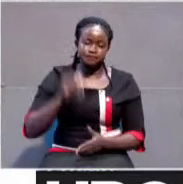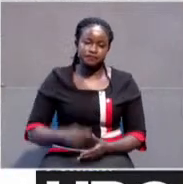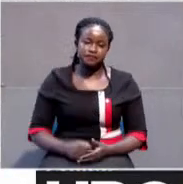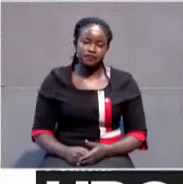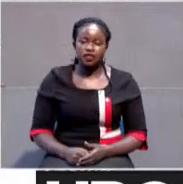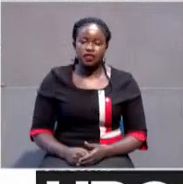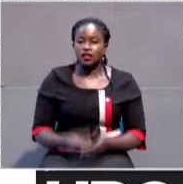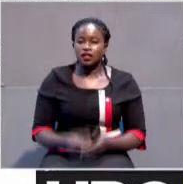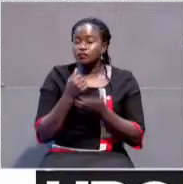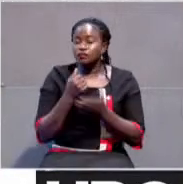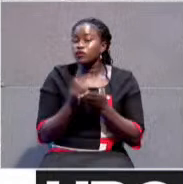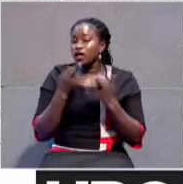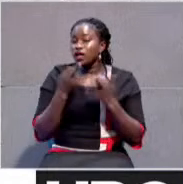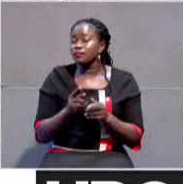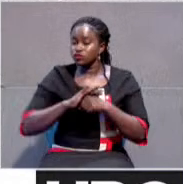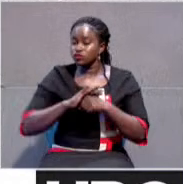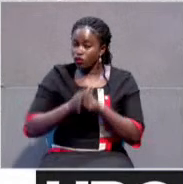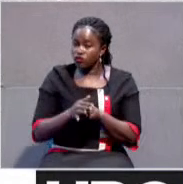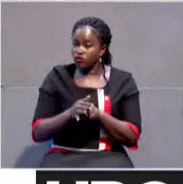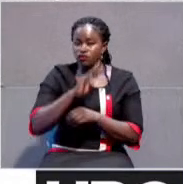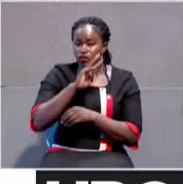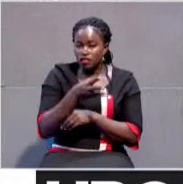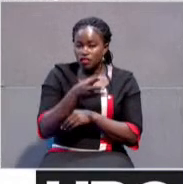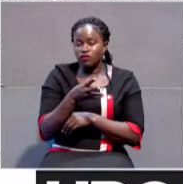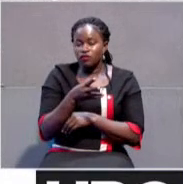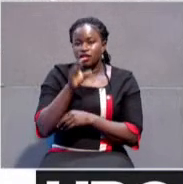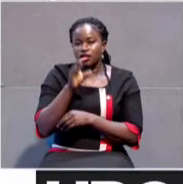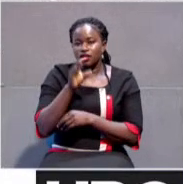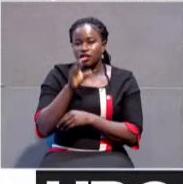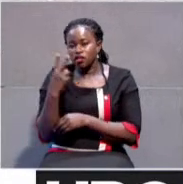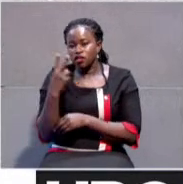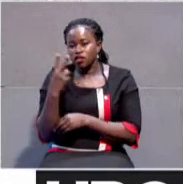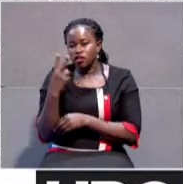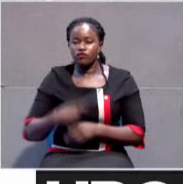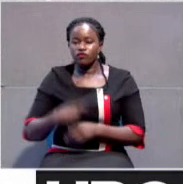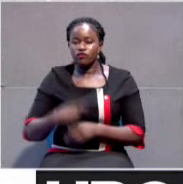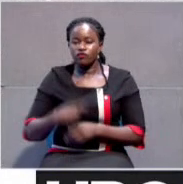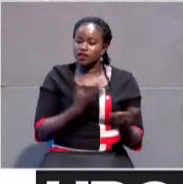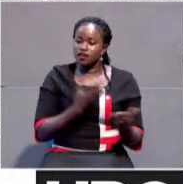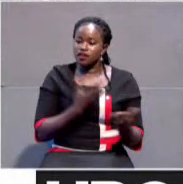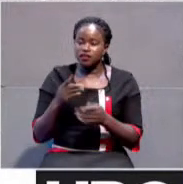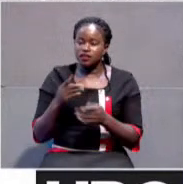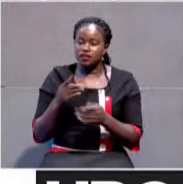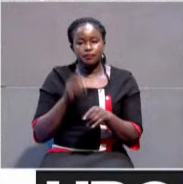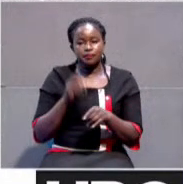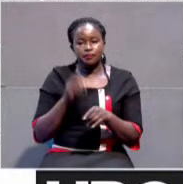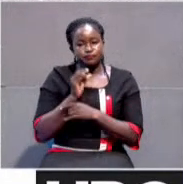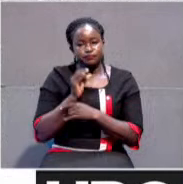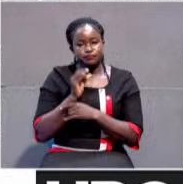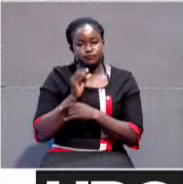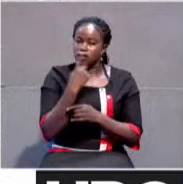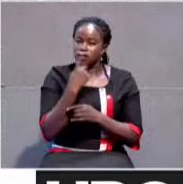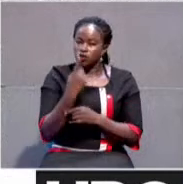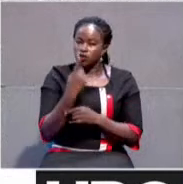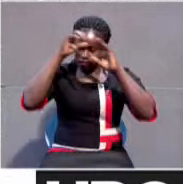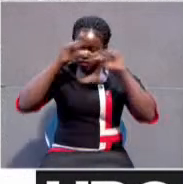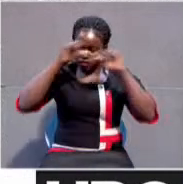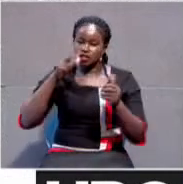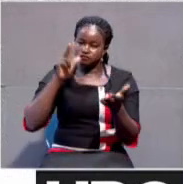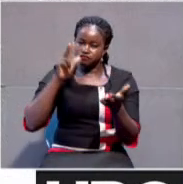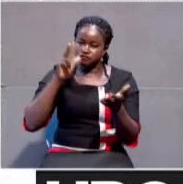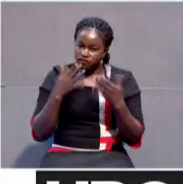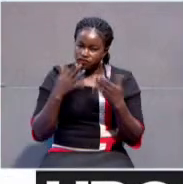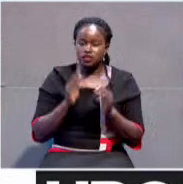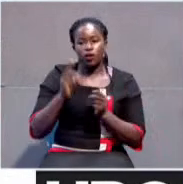to COVID-19, only 4,042 guests are invited for the inauguration. 21 heads of states have confirmed to